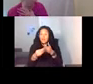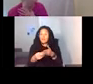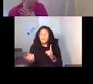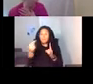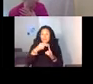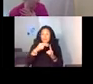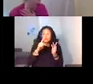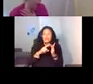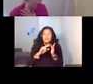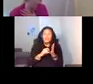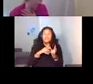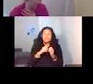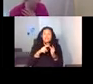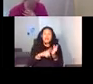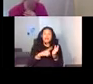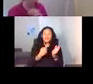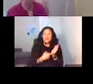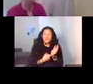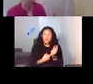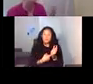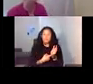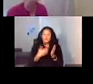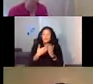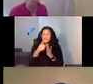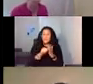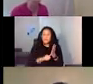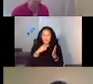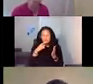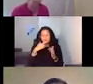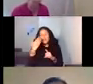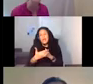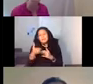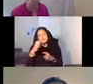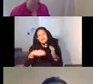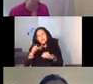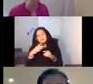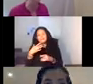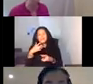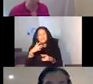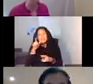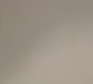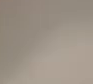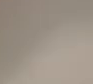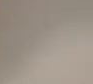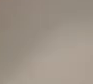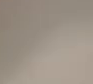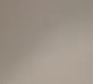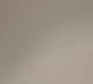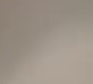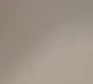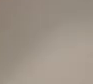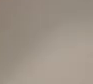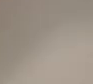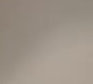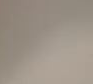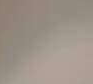was on the list earlier on. And she's our last scientific guest of today. She's our last